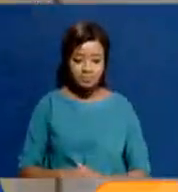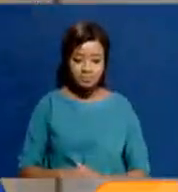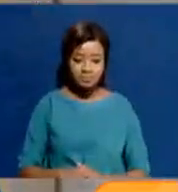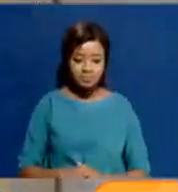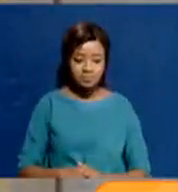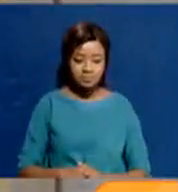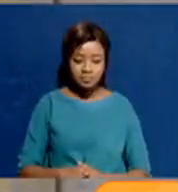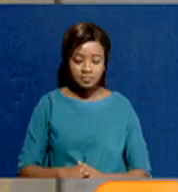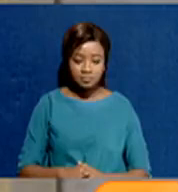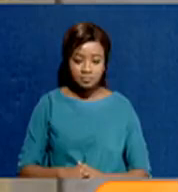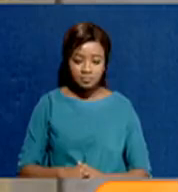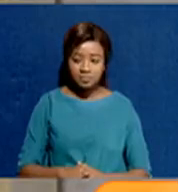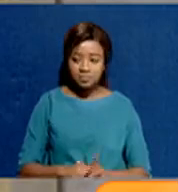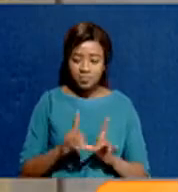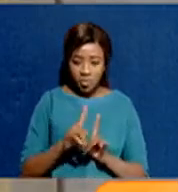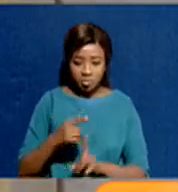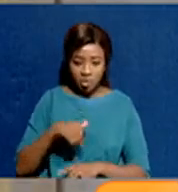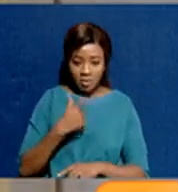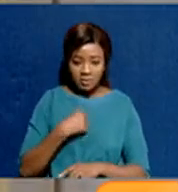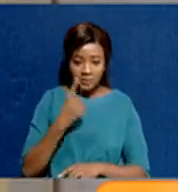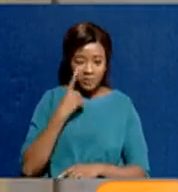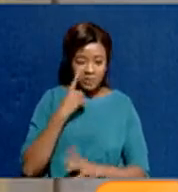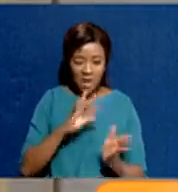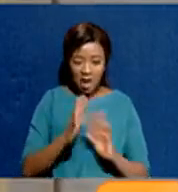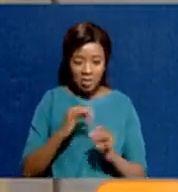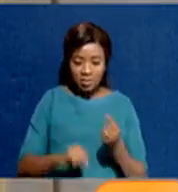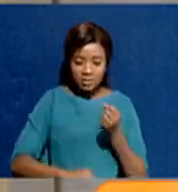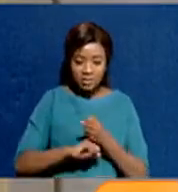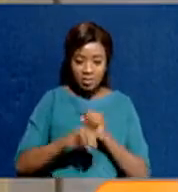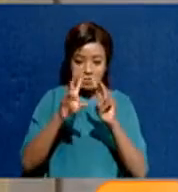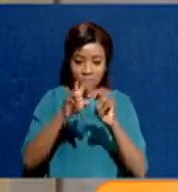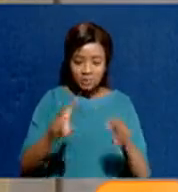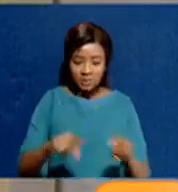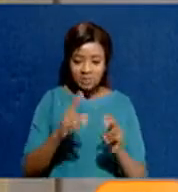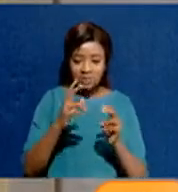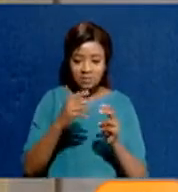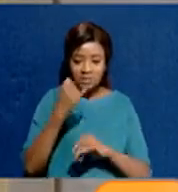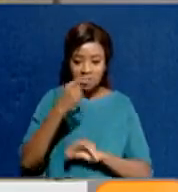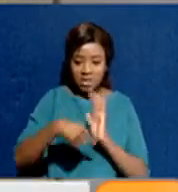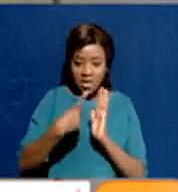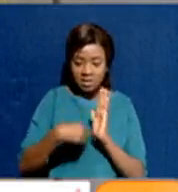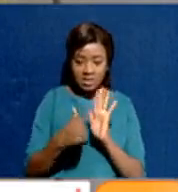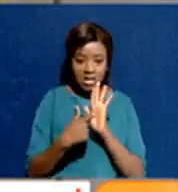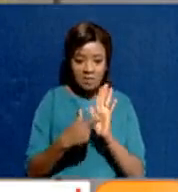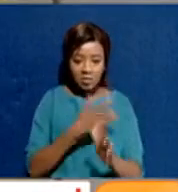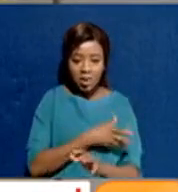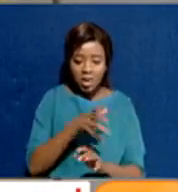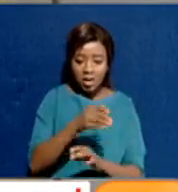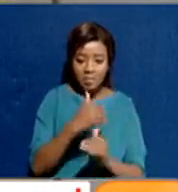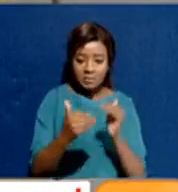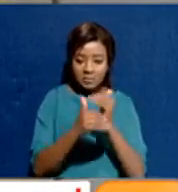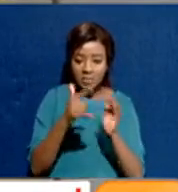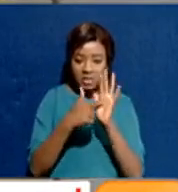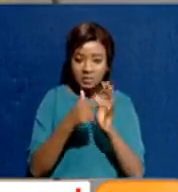Occupy ourselves with the kinds of things that will build the research industry in terms of capacity building. So for example, we spend a lot of time